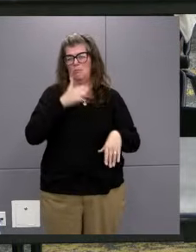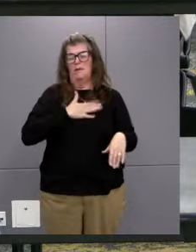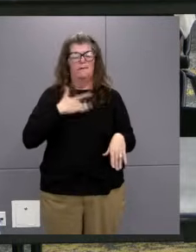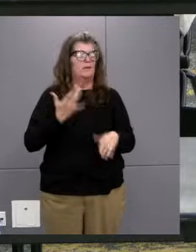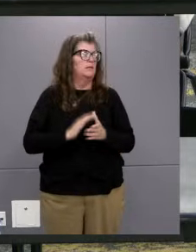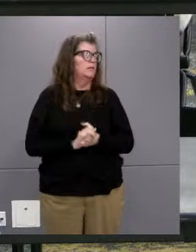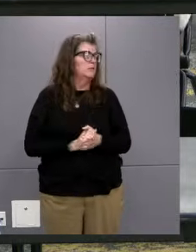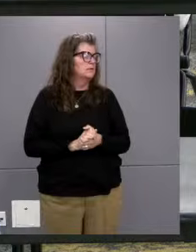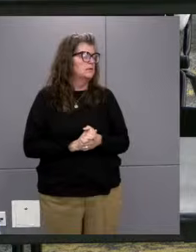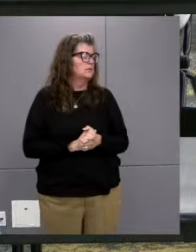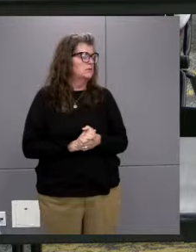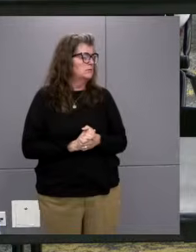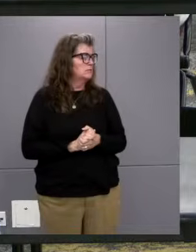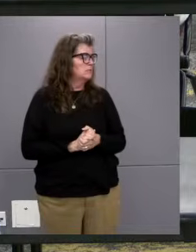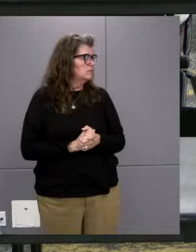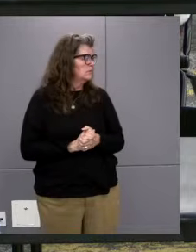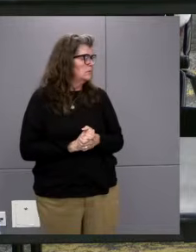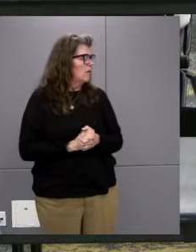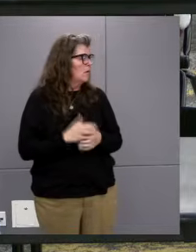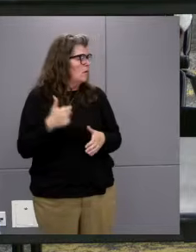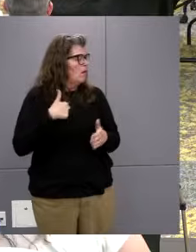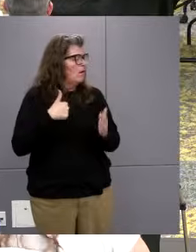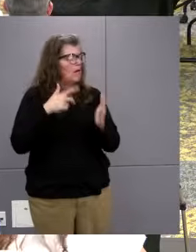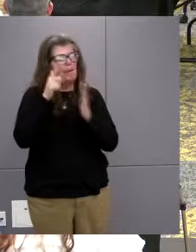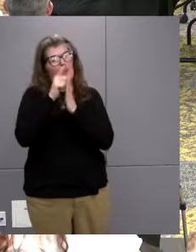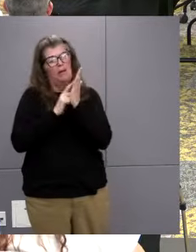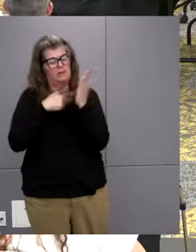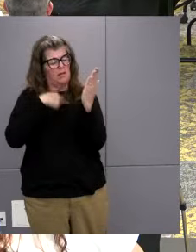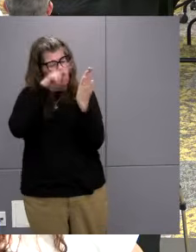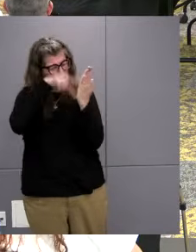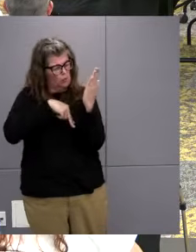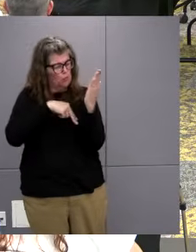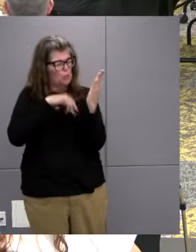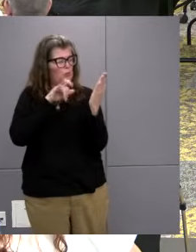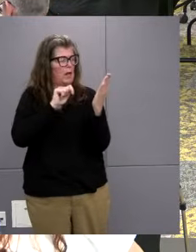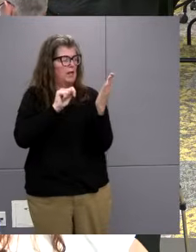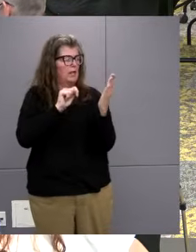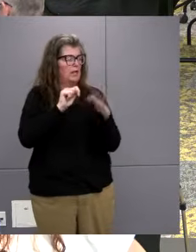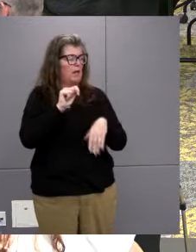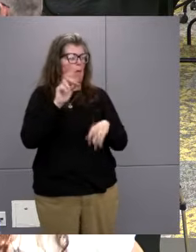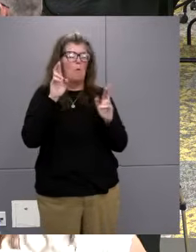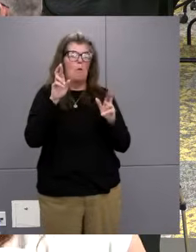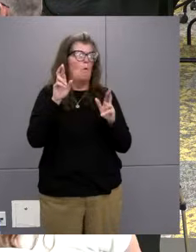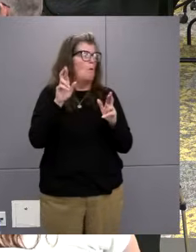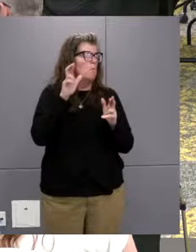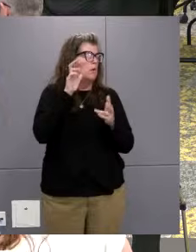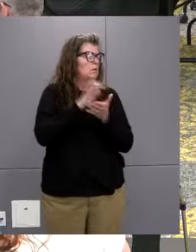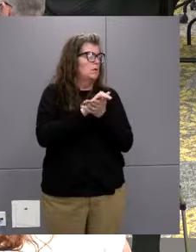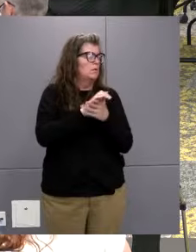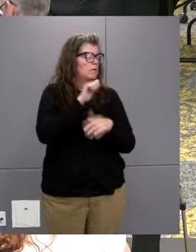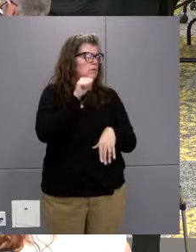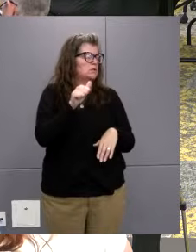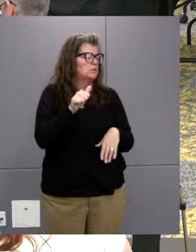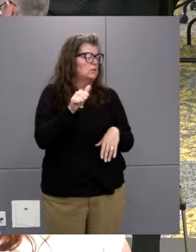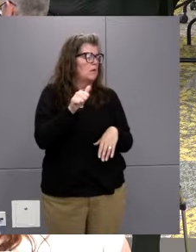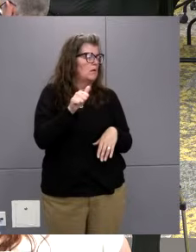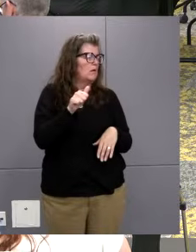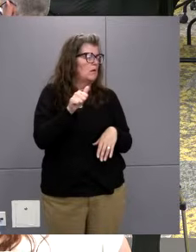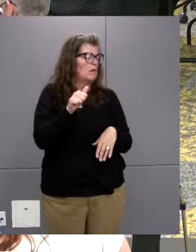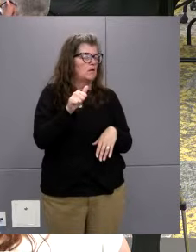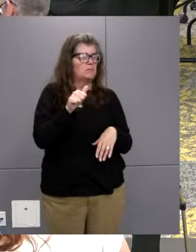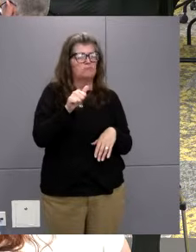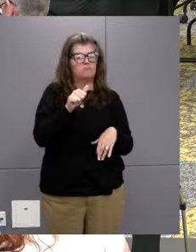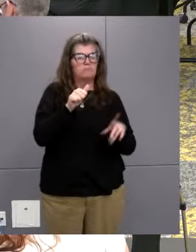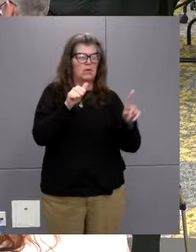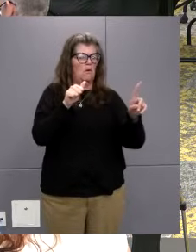I read it. I hope and believe that it was not an implication that board members